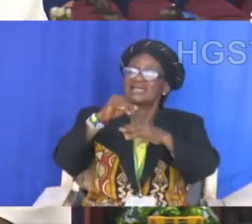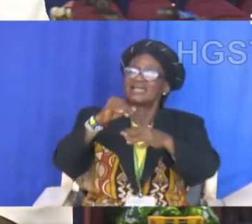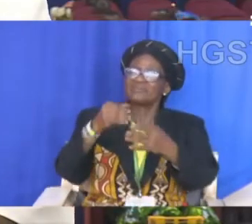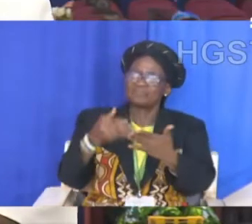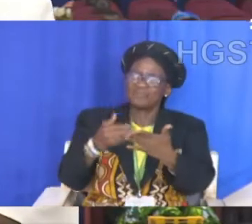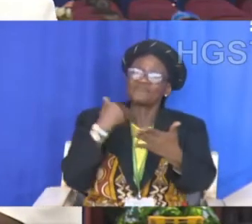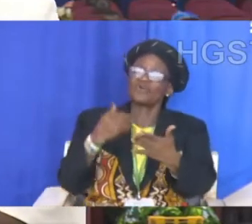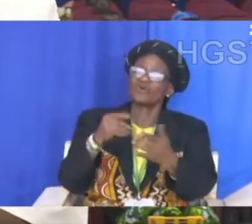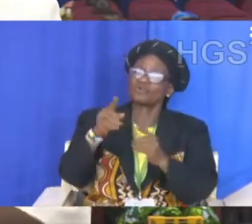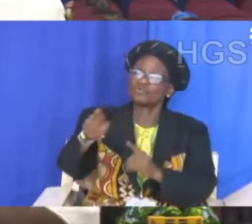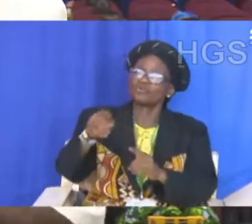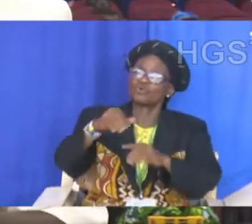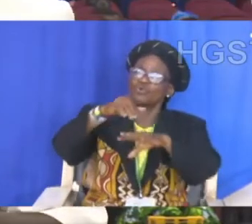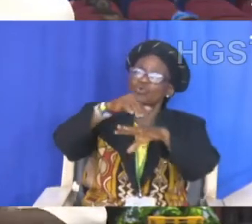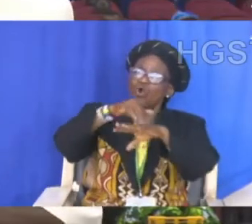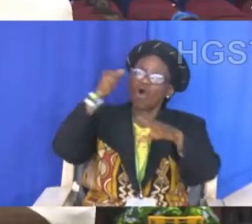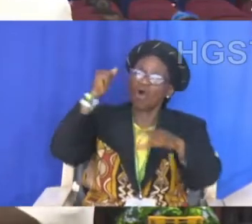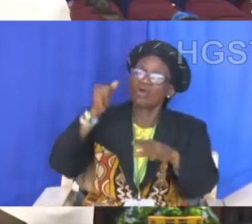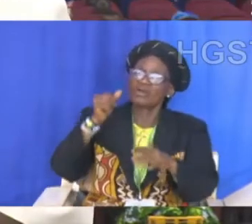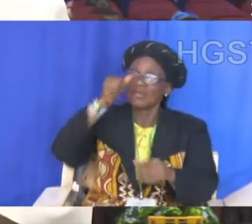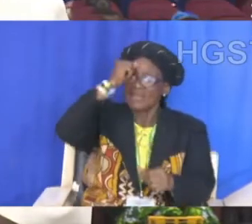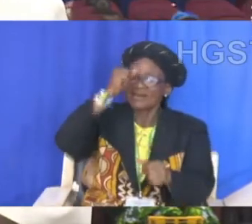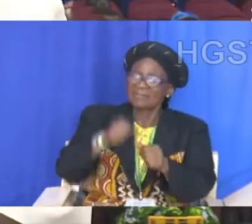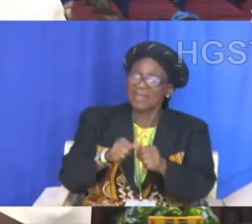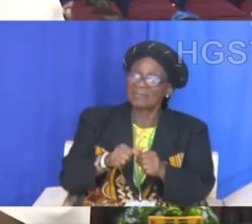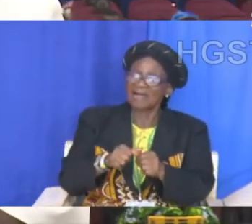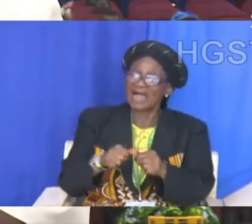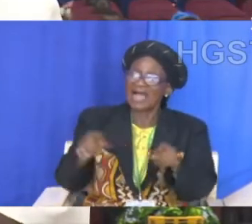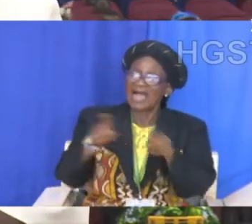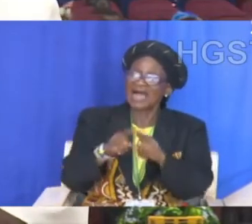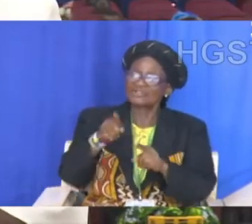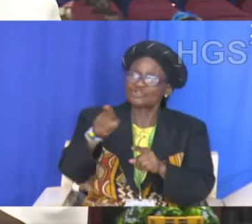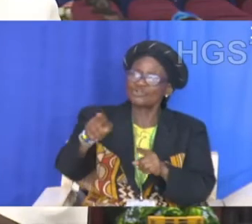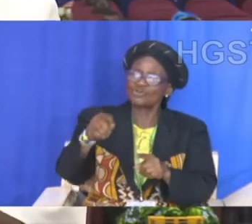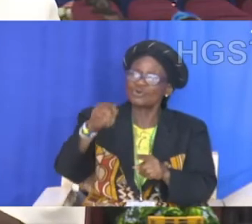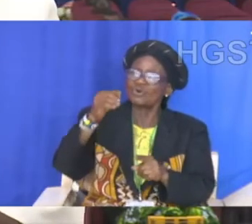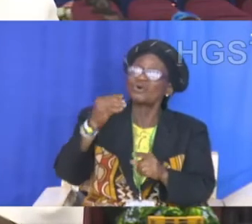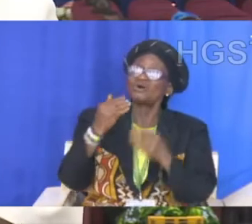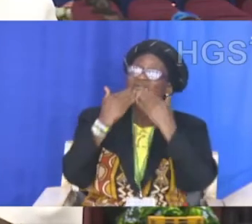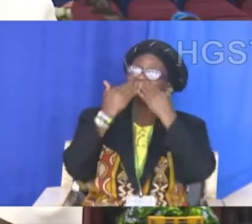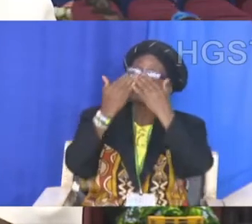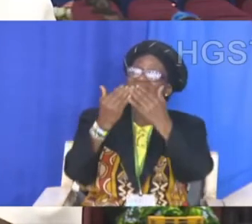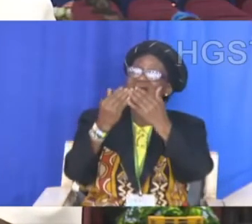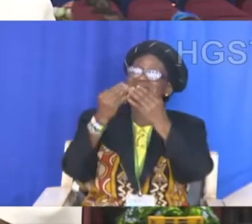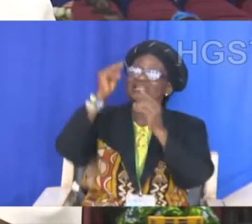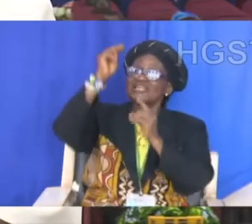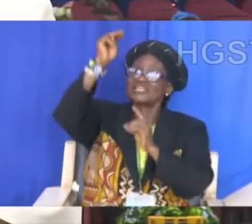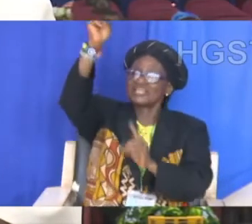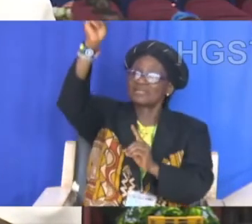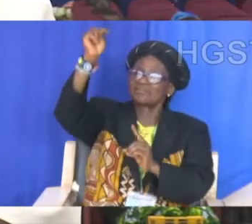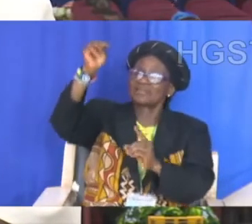remember, as you are thanking him, pay your vows.